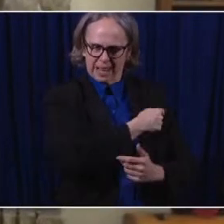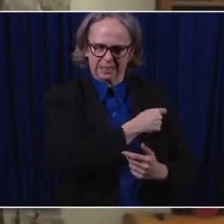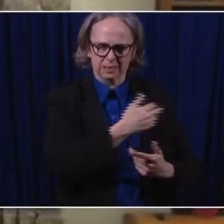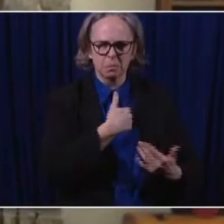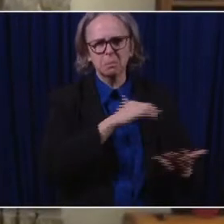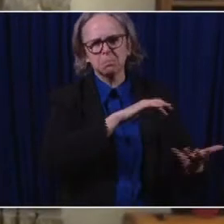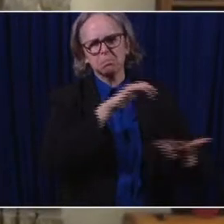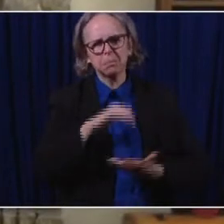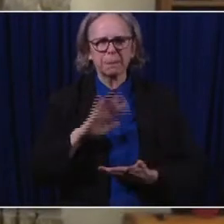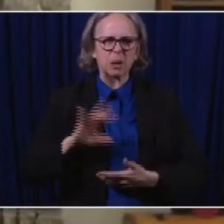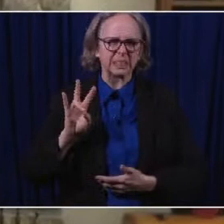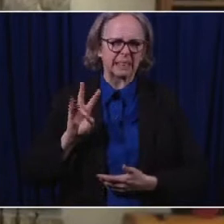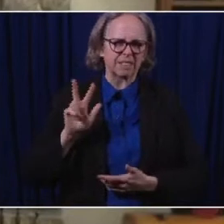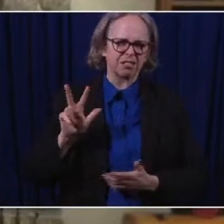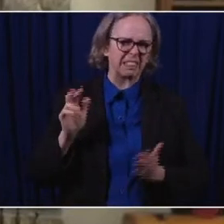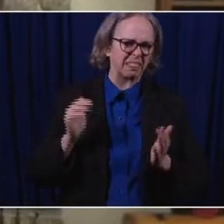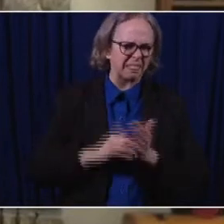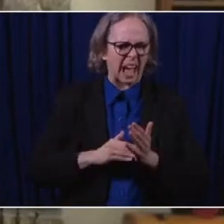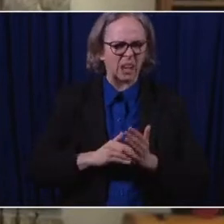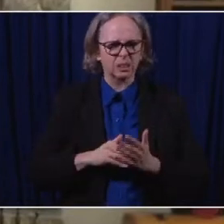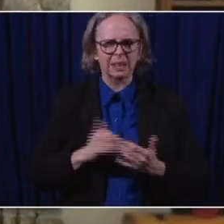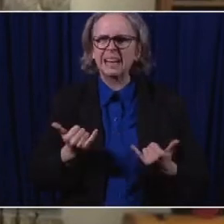73,200 2 weeks ago to